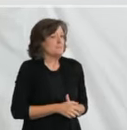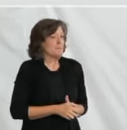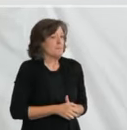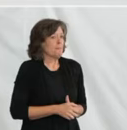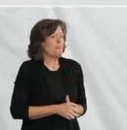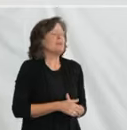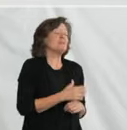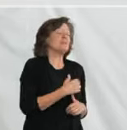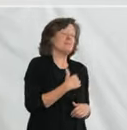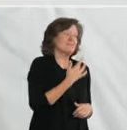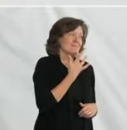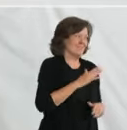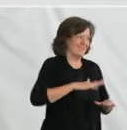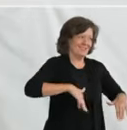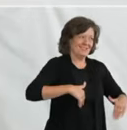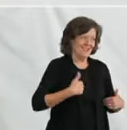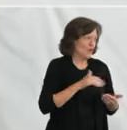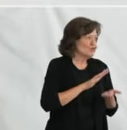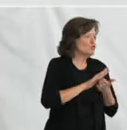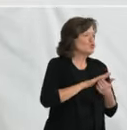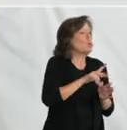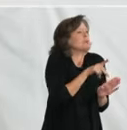school psychologist.